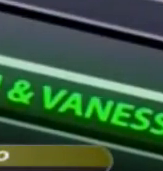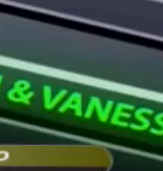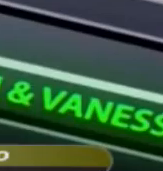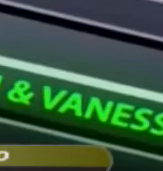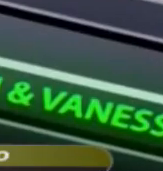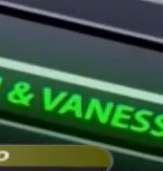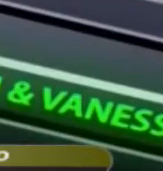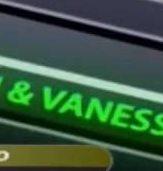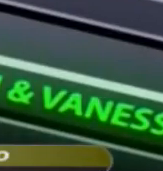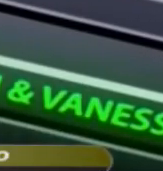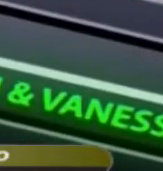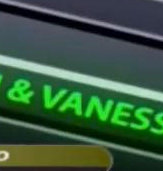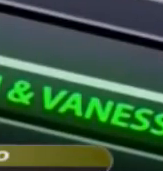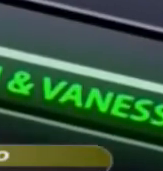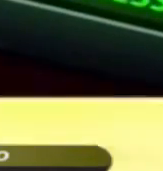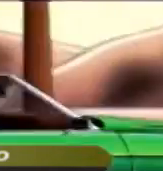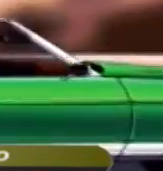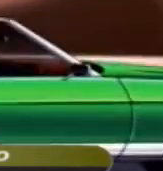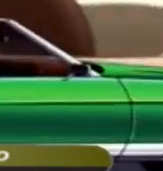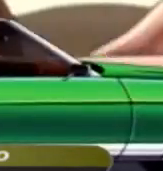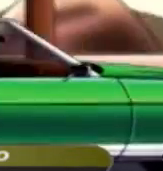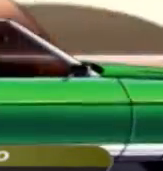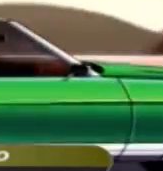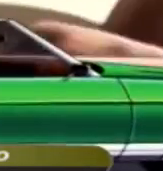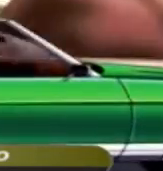Pamela, don't leave me hanging